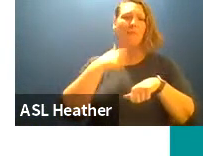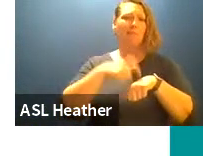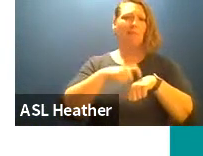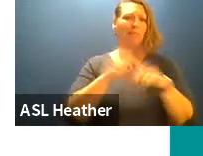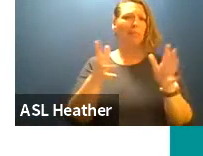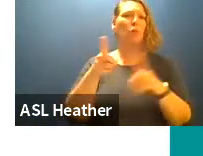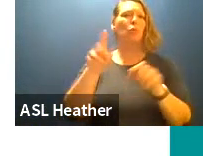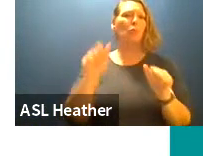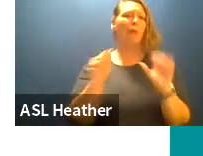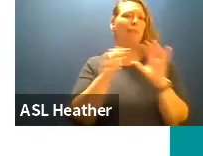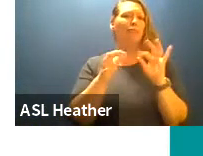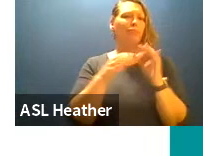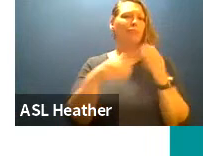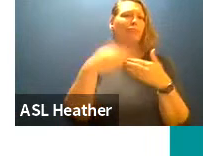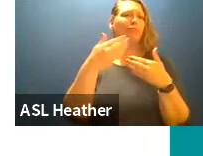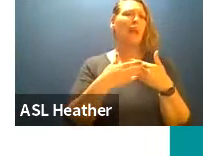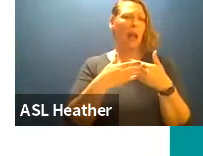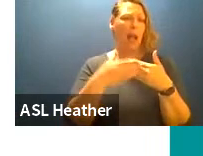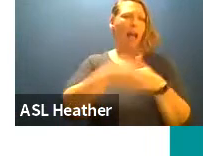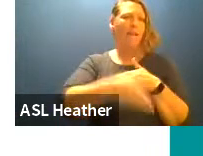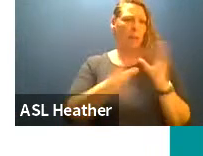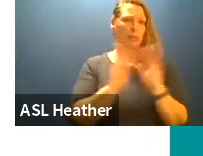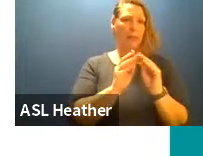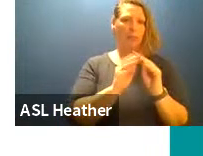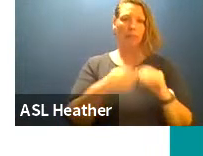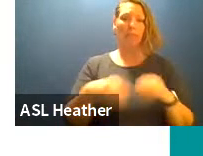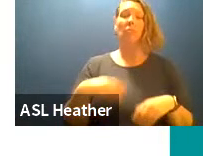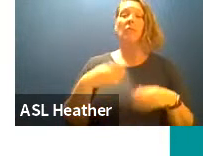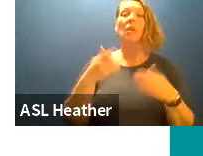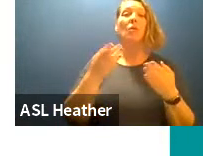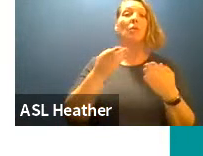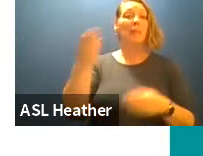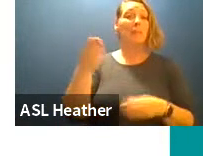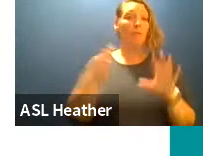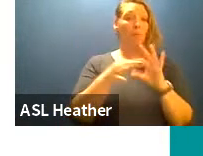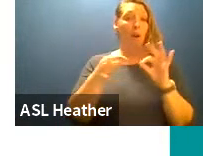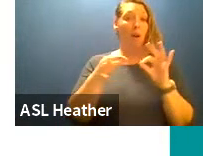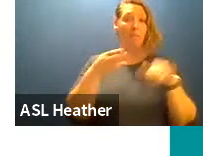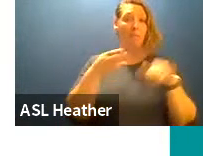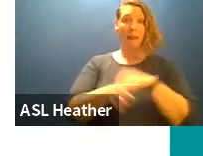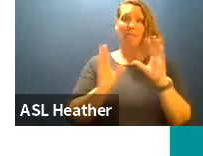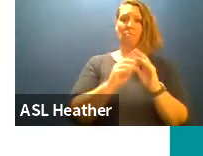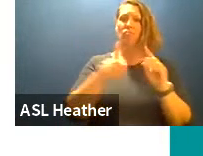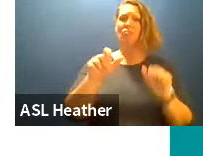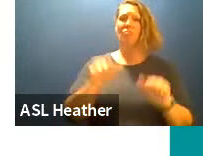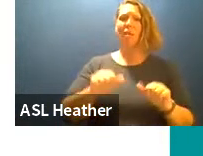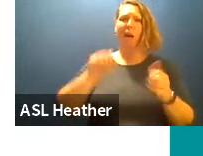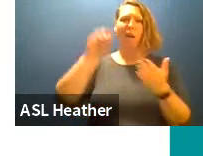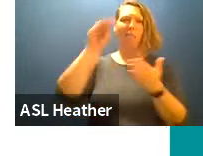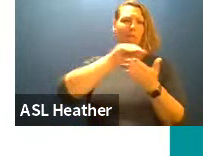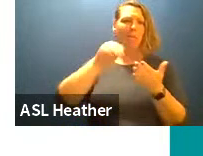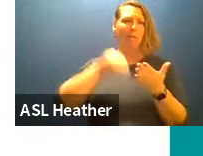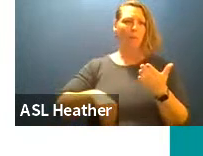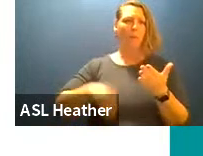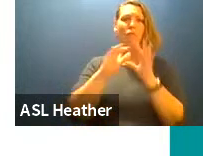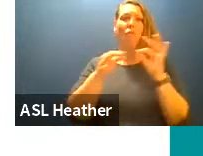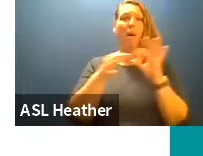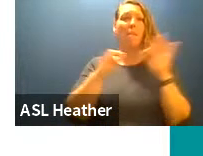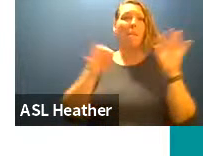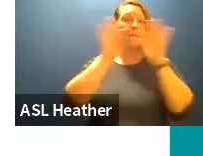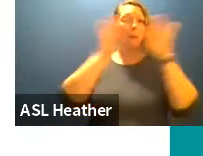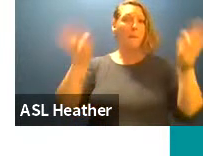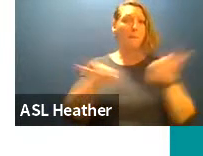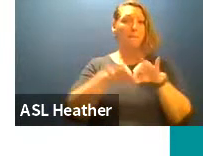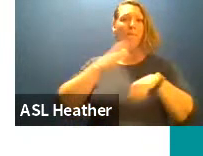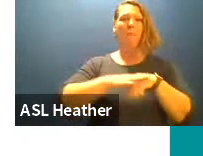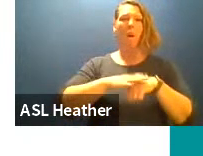meeting. Next slide, please. To submit comment after the meeting, you may fill out the comment form on the program